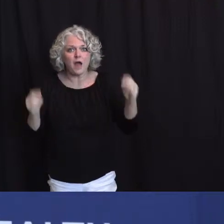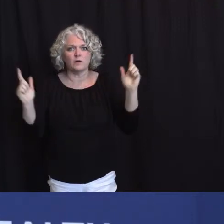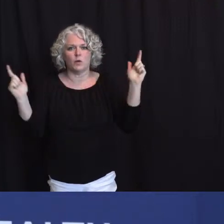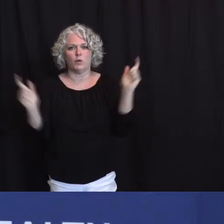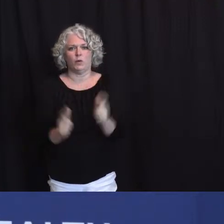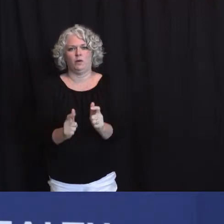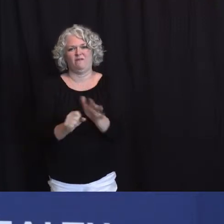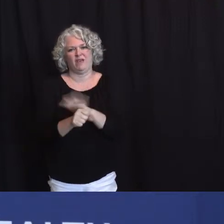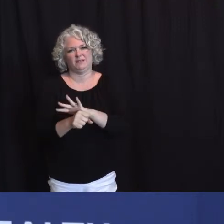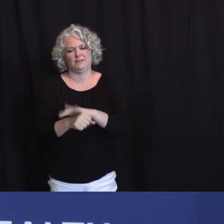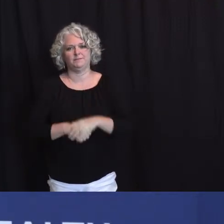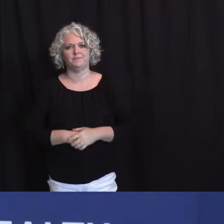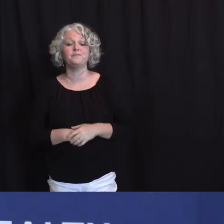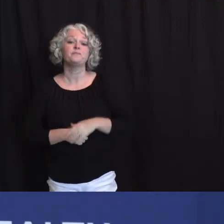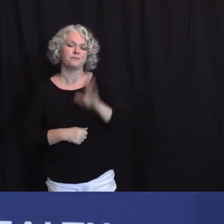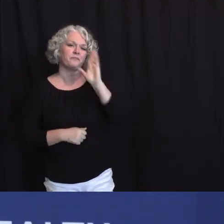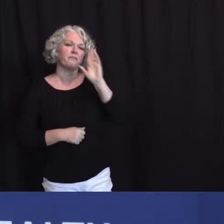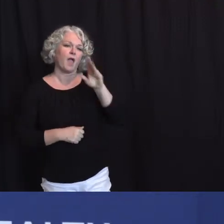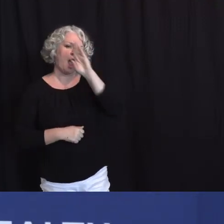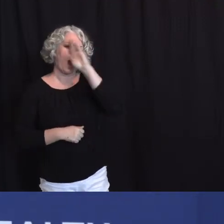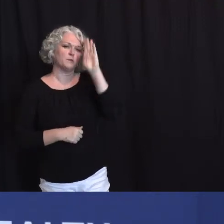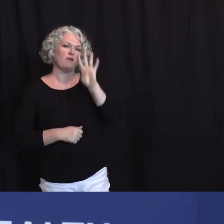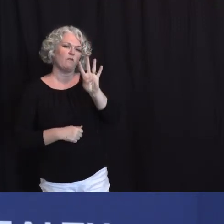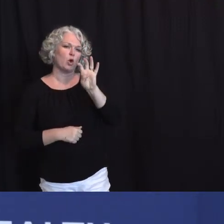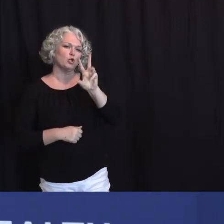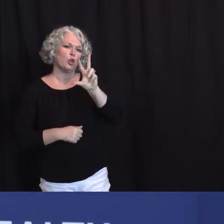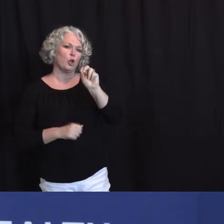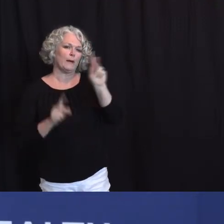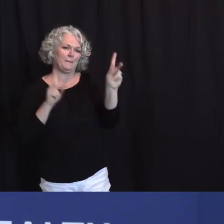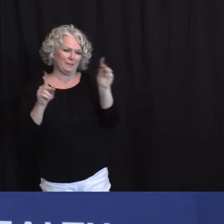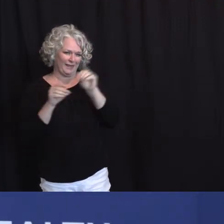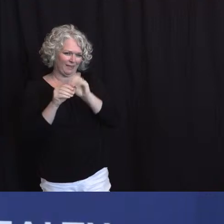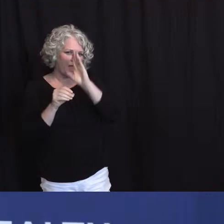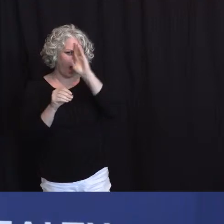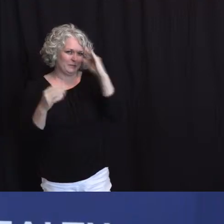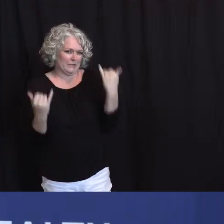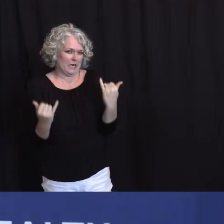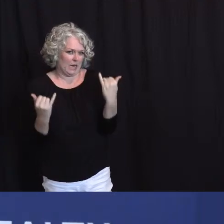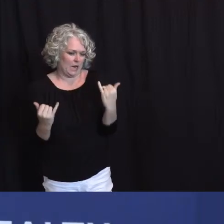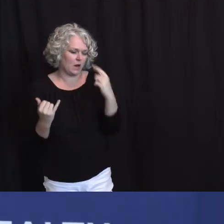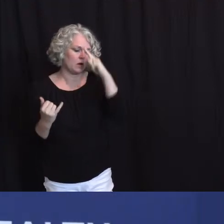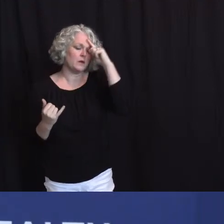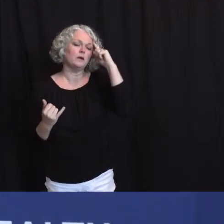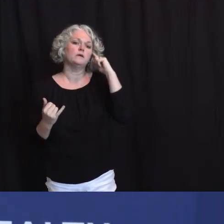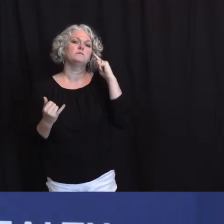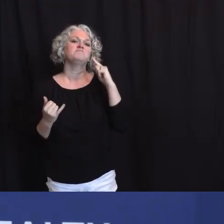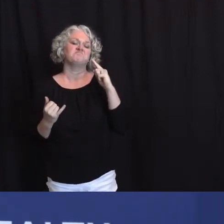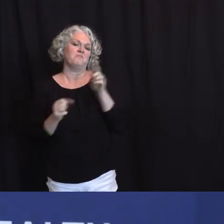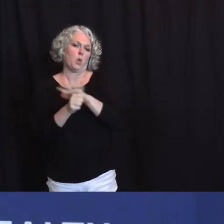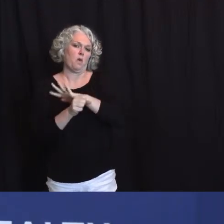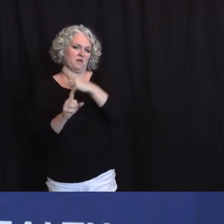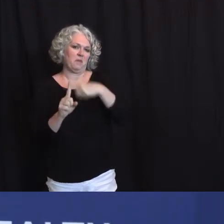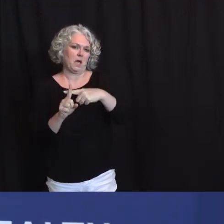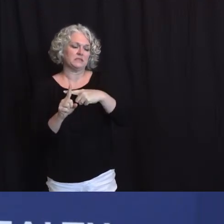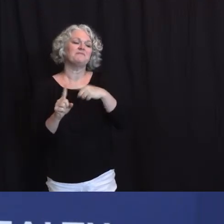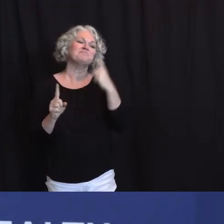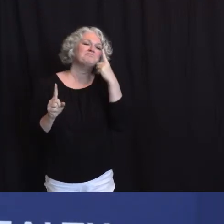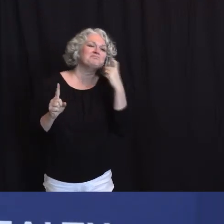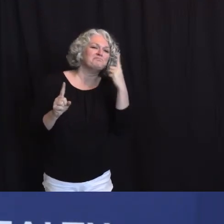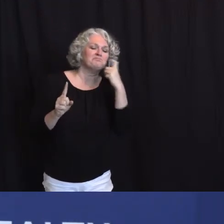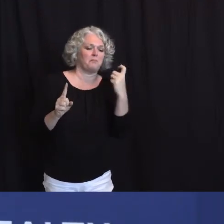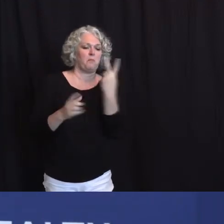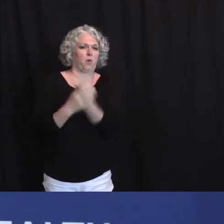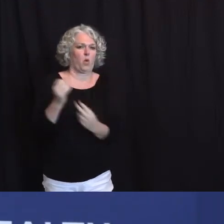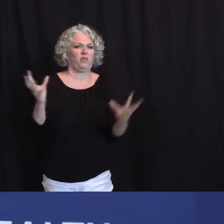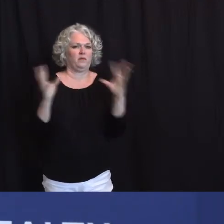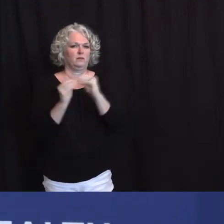our hospitals reported 430 hospitalizations and of positive patients and persons under investigation.